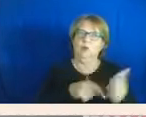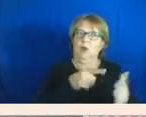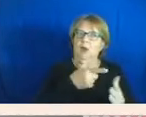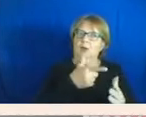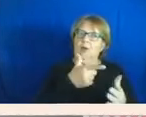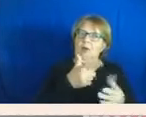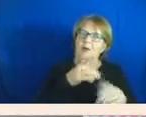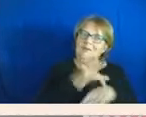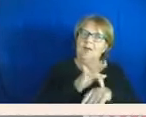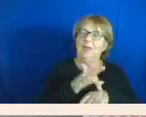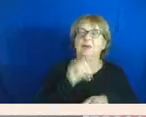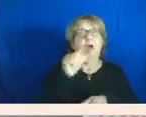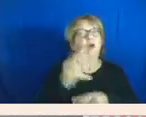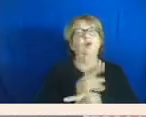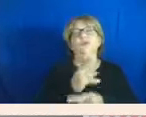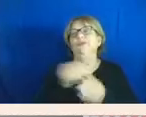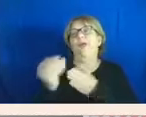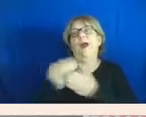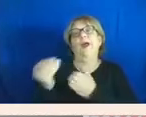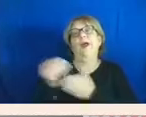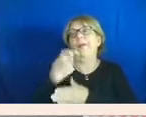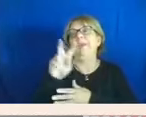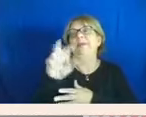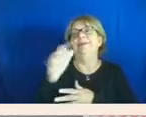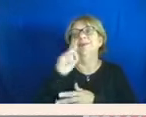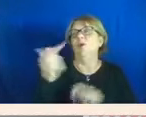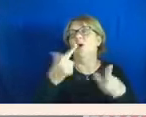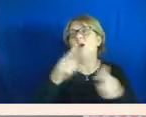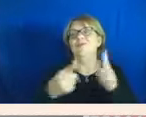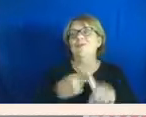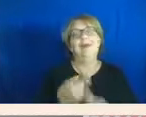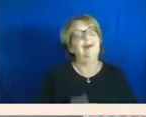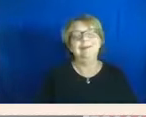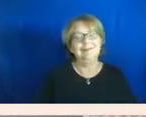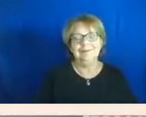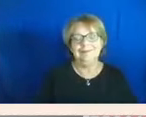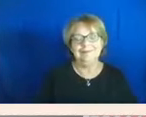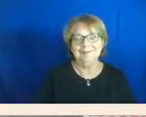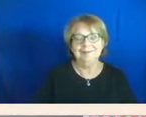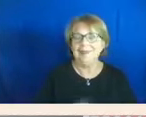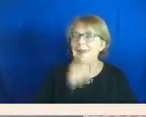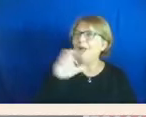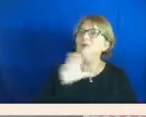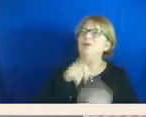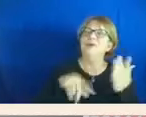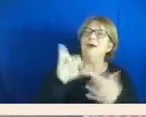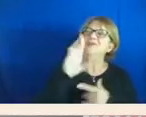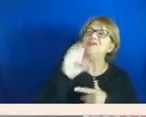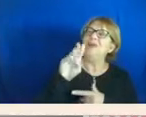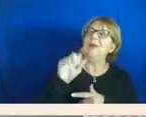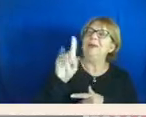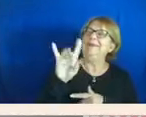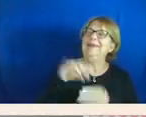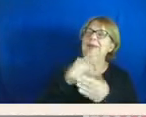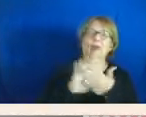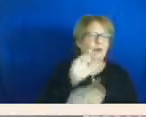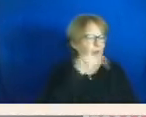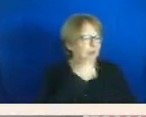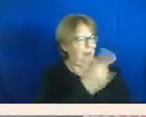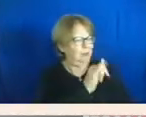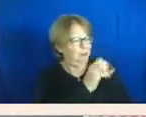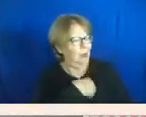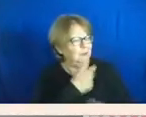for all your friends. Say, yeah, right. Don't do what Jeremy did in college. Yeah. Well, don't tell Joe that. I'm trying to get him to buy me pizza. Yeah,